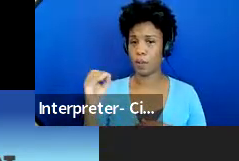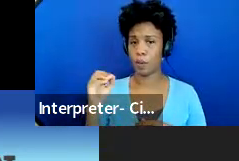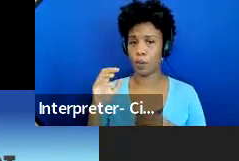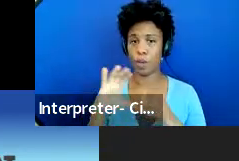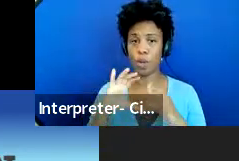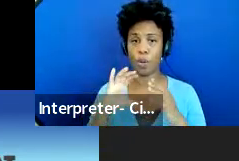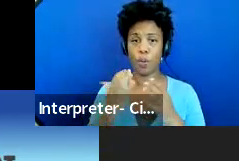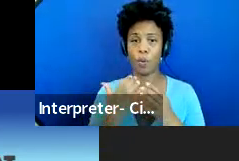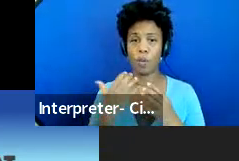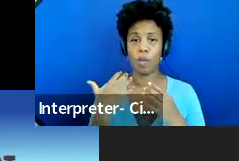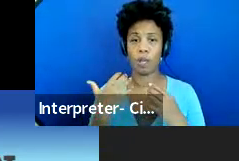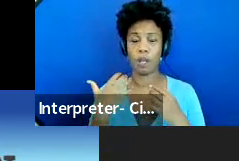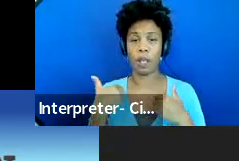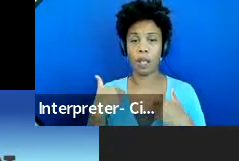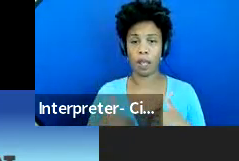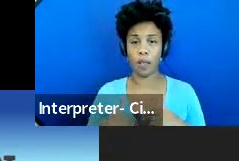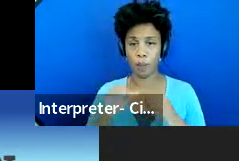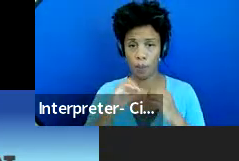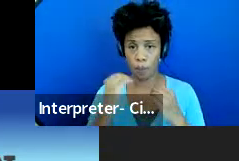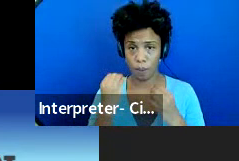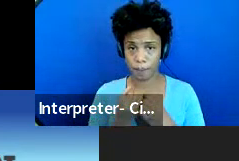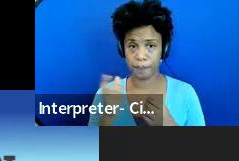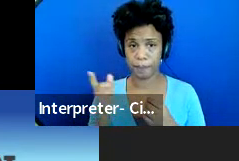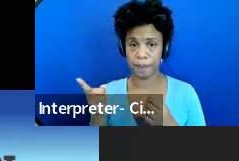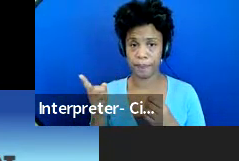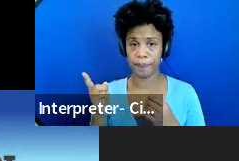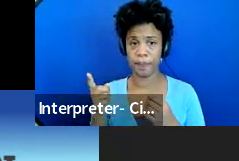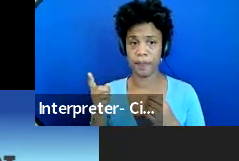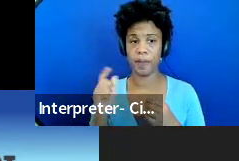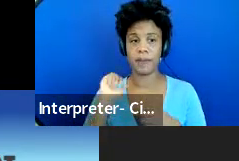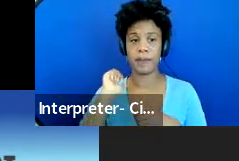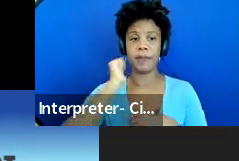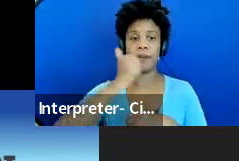which they look at 5 critical components of health,